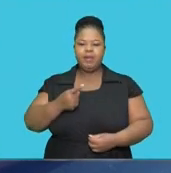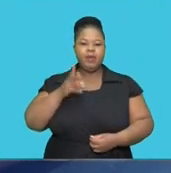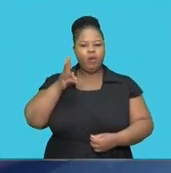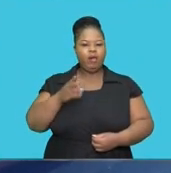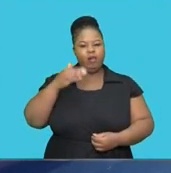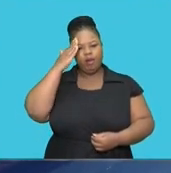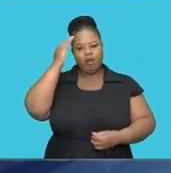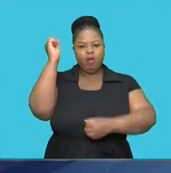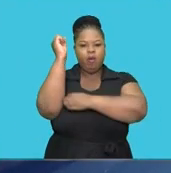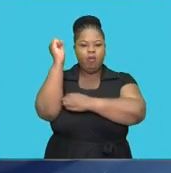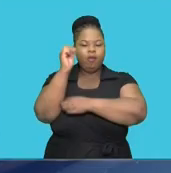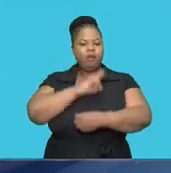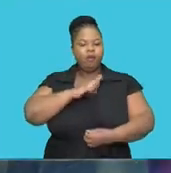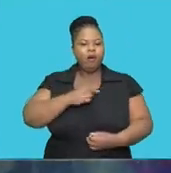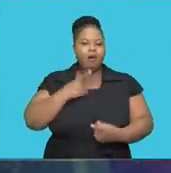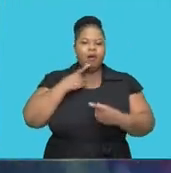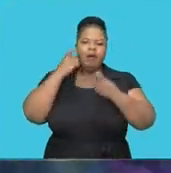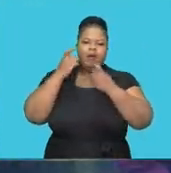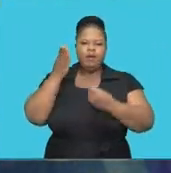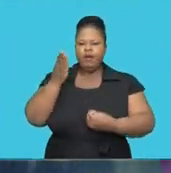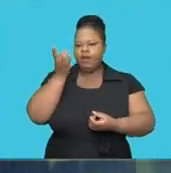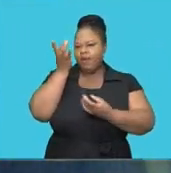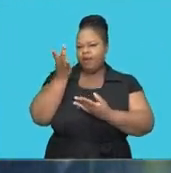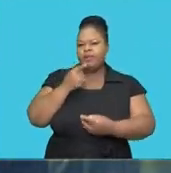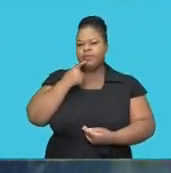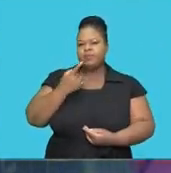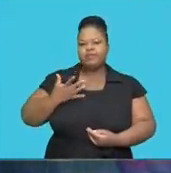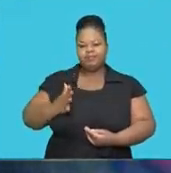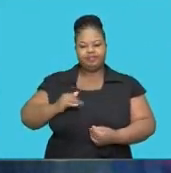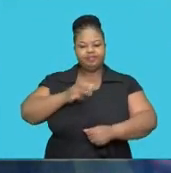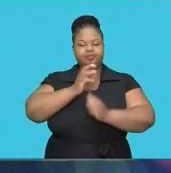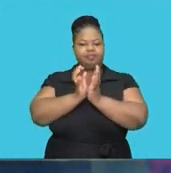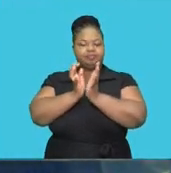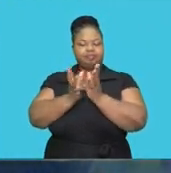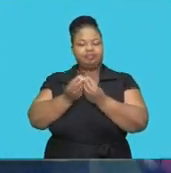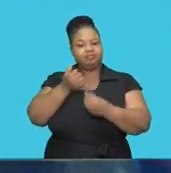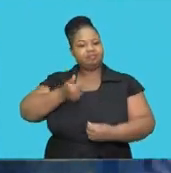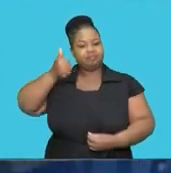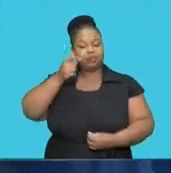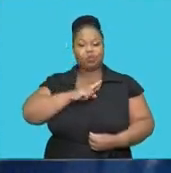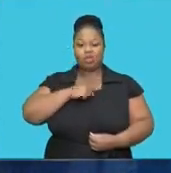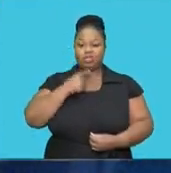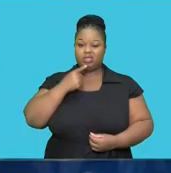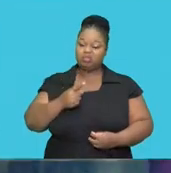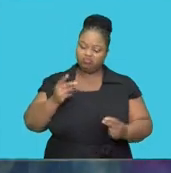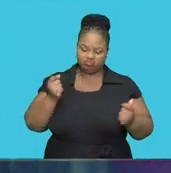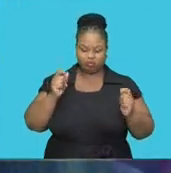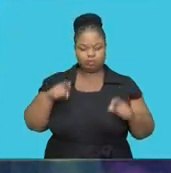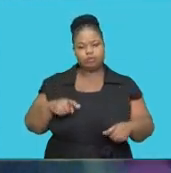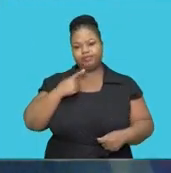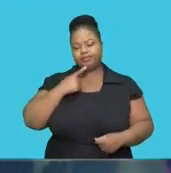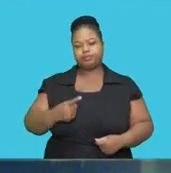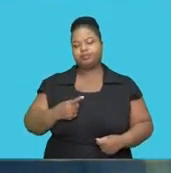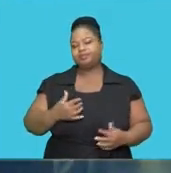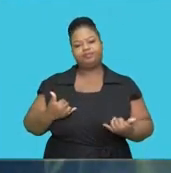head office to just, you know, sort of try and get a meeting with the management of the head office. They are adamant, and they do add that they